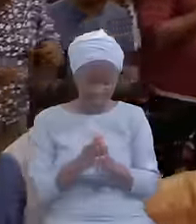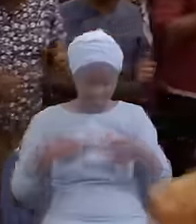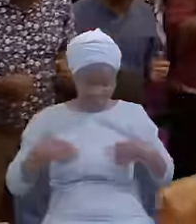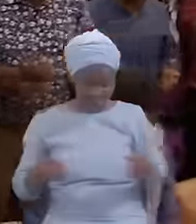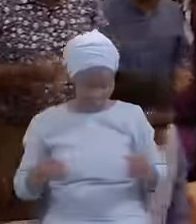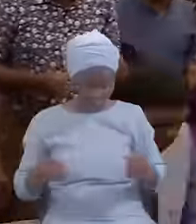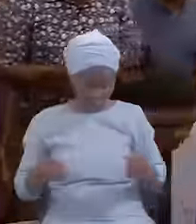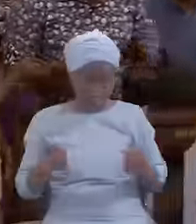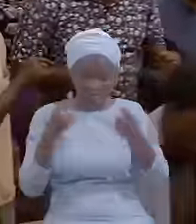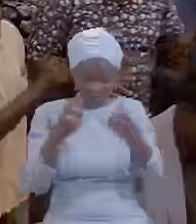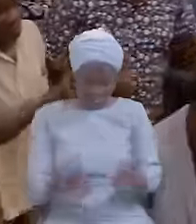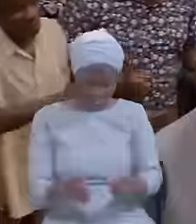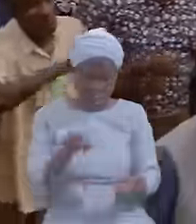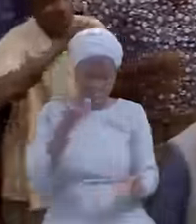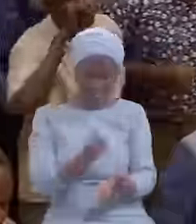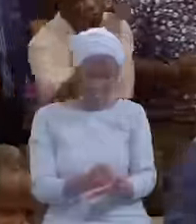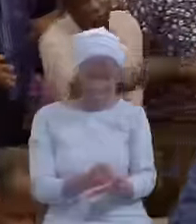Healing, done.